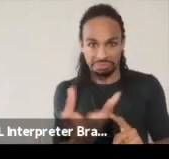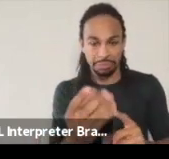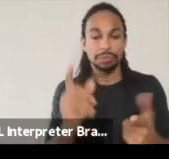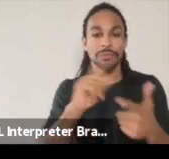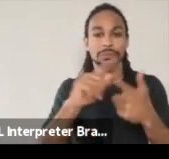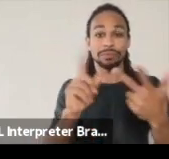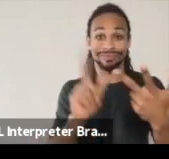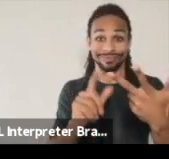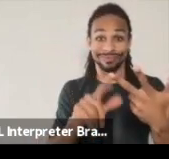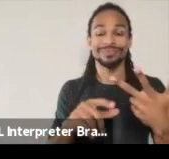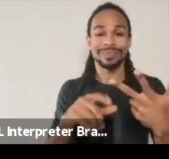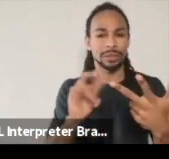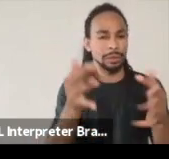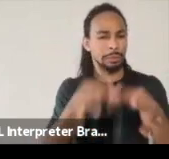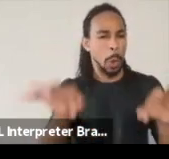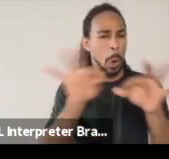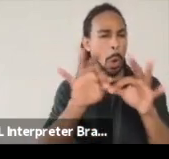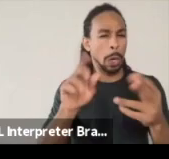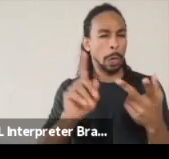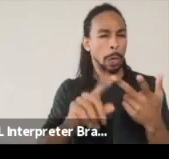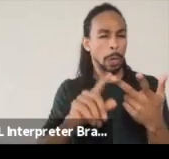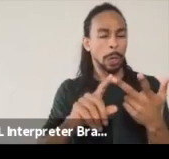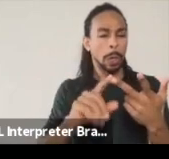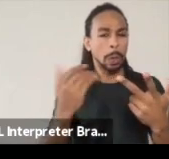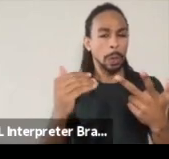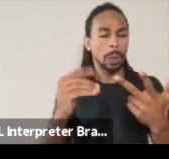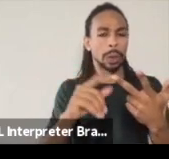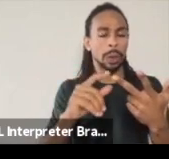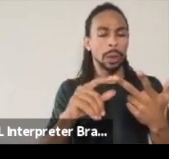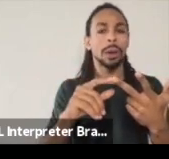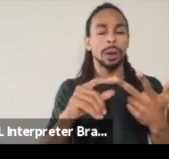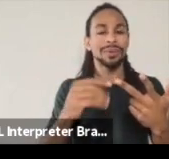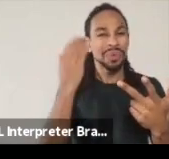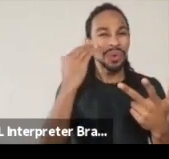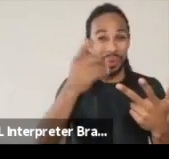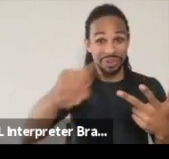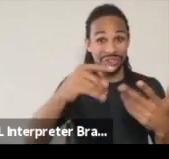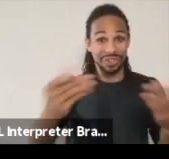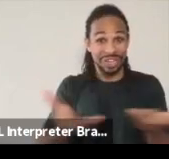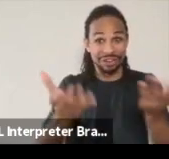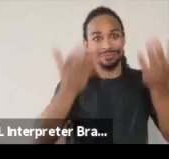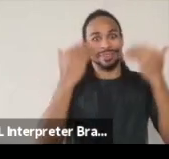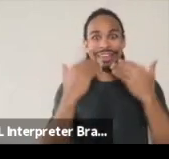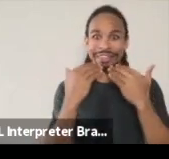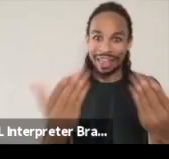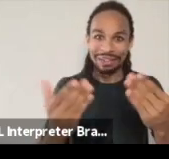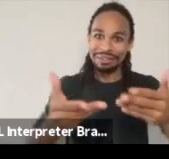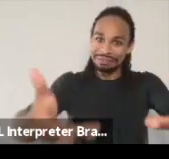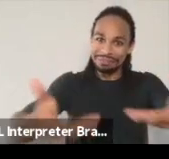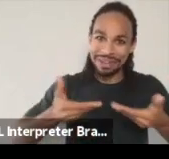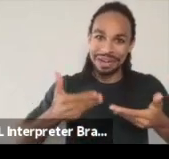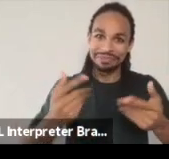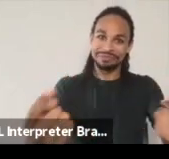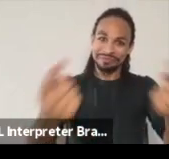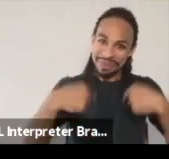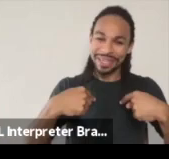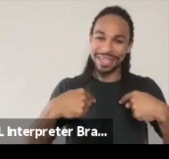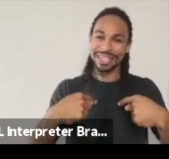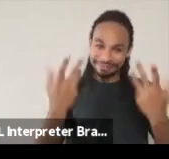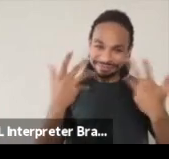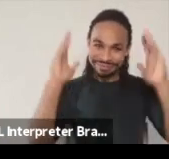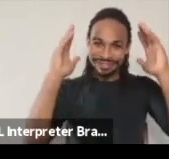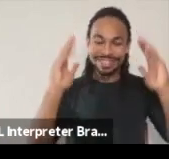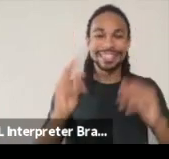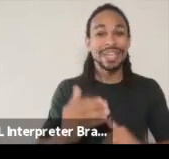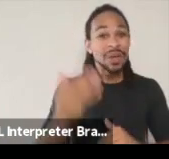to me, is that again, we know that by you being here, welcome, hello, thank you for coming. We know that you are